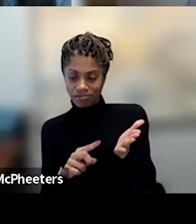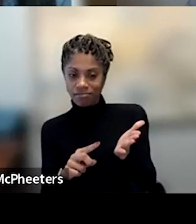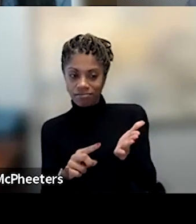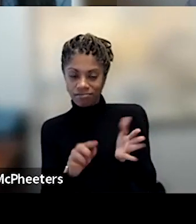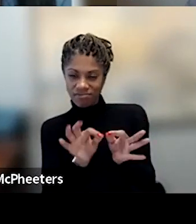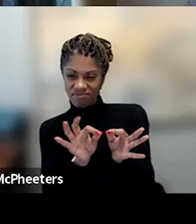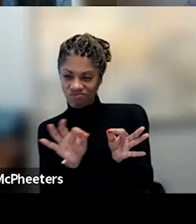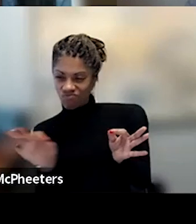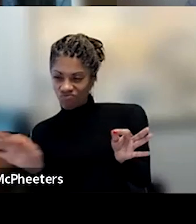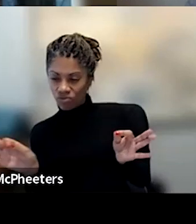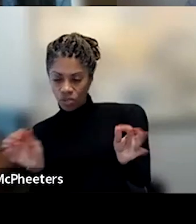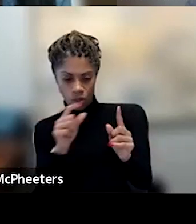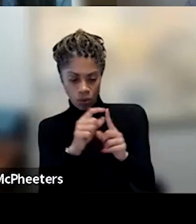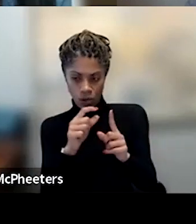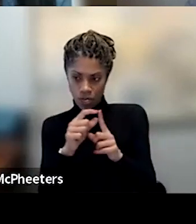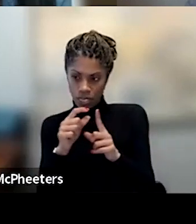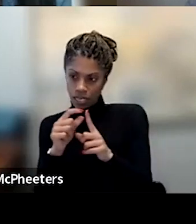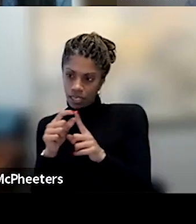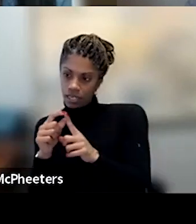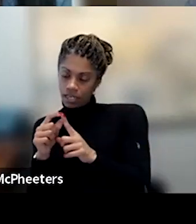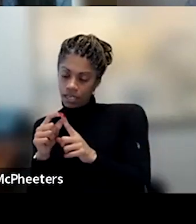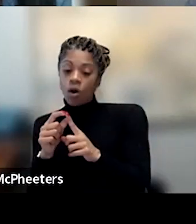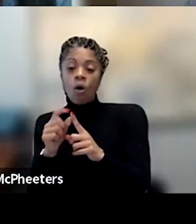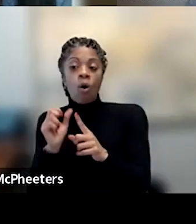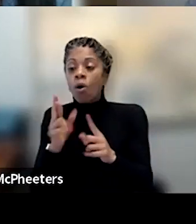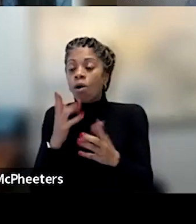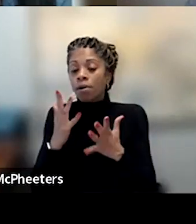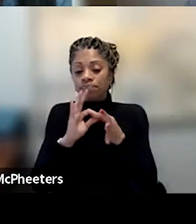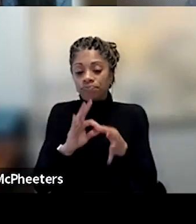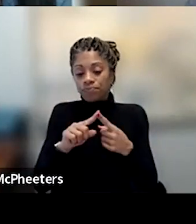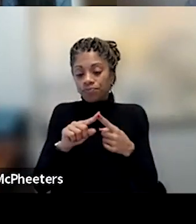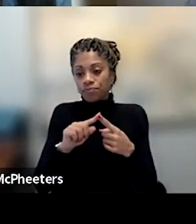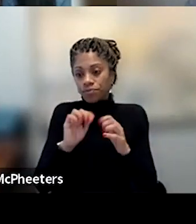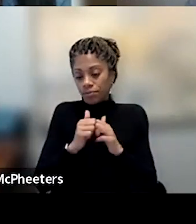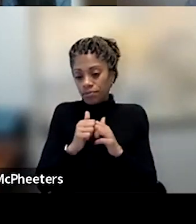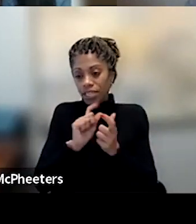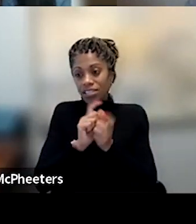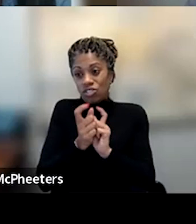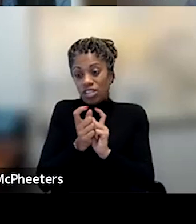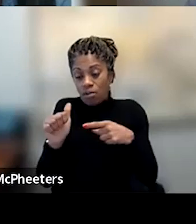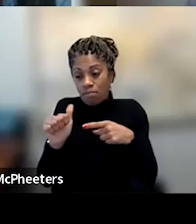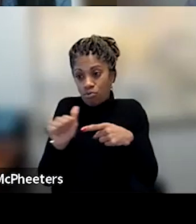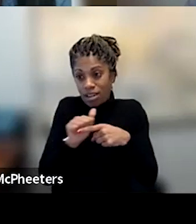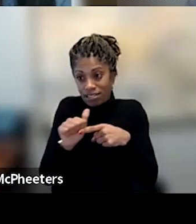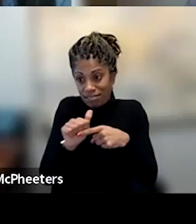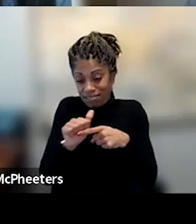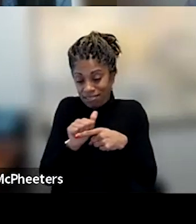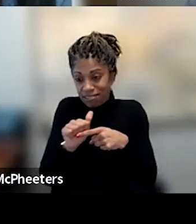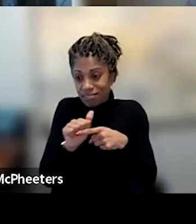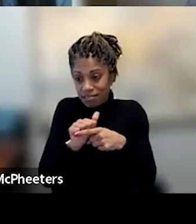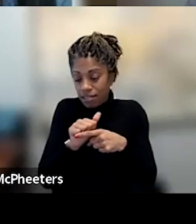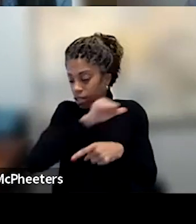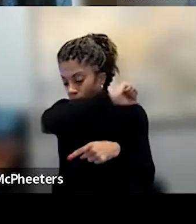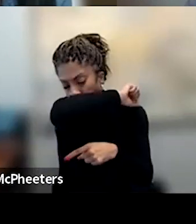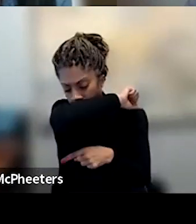can act and change our practice to address. That's what we have been doing. And right now, just as is